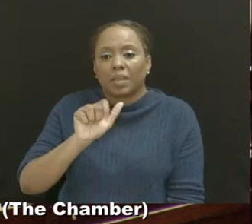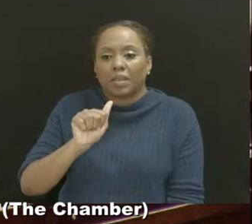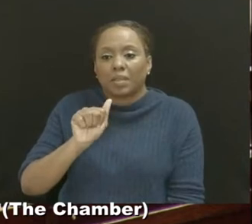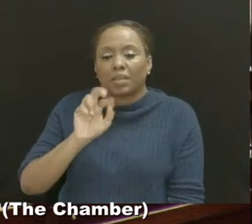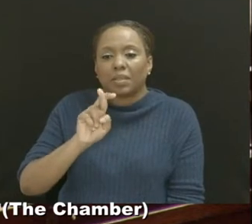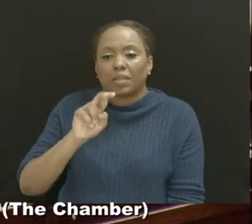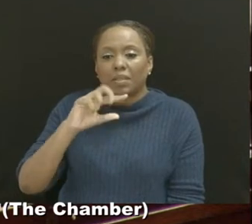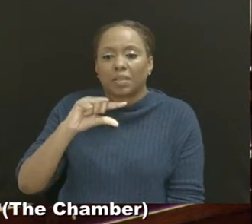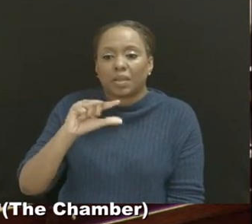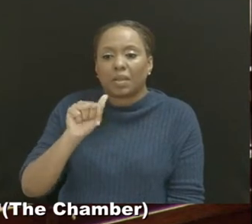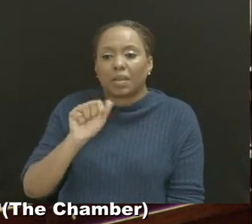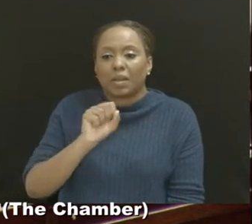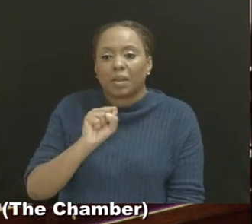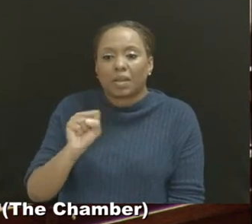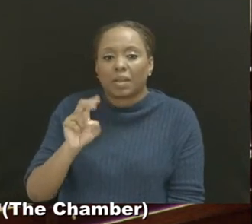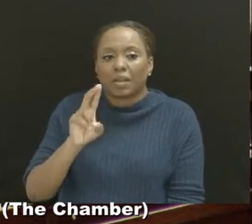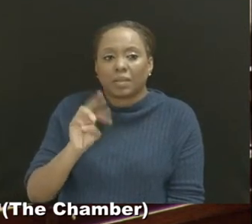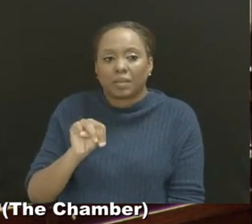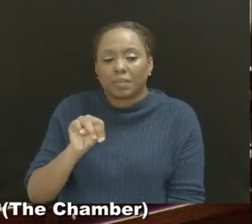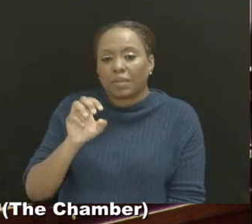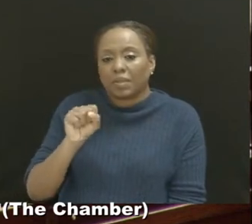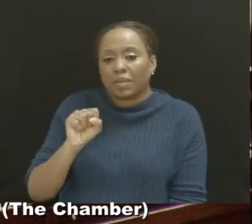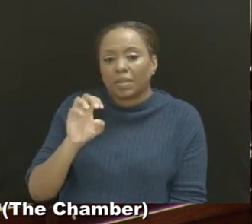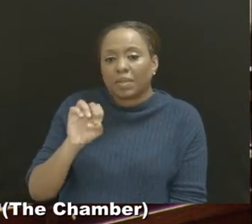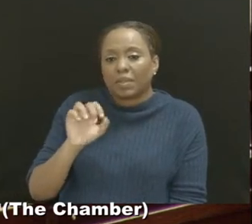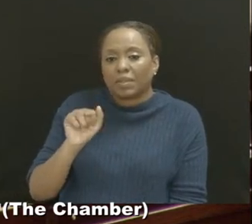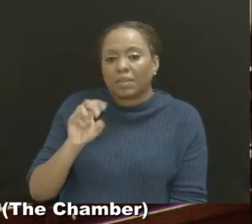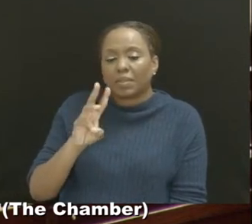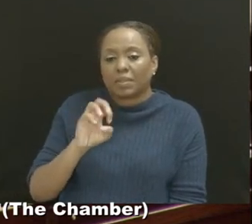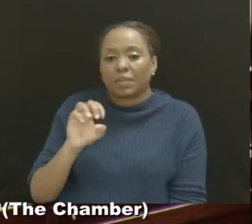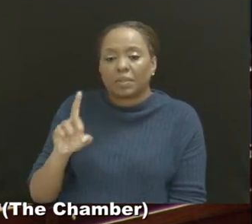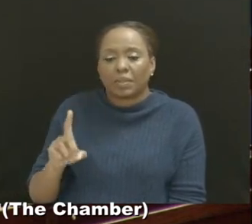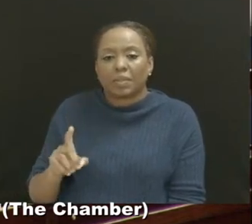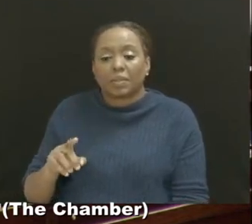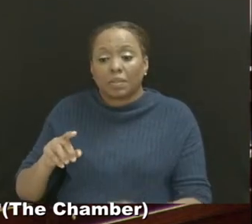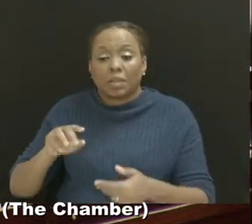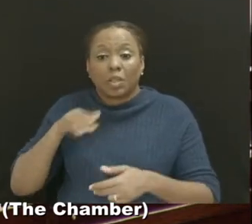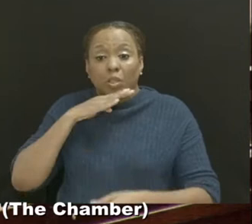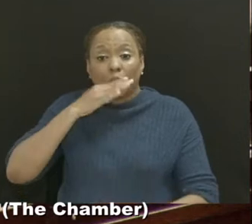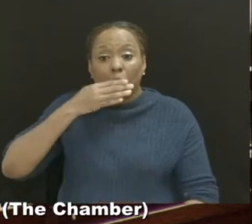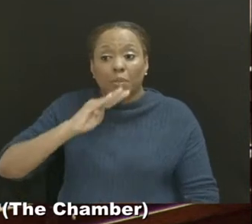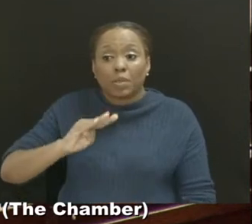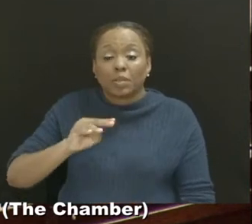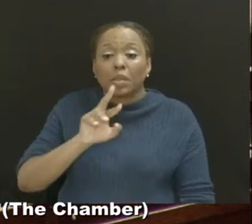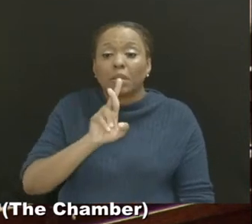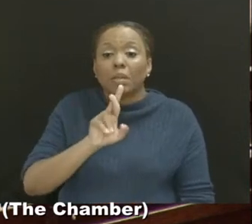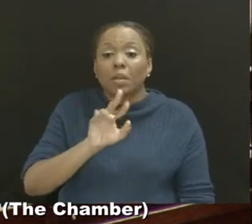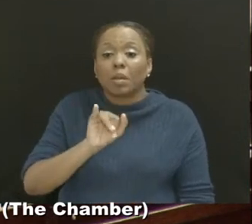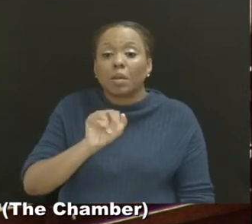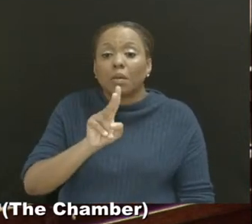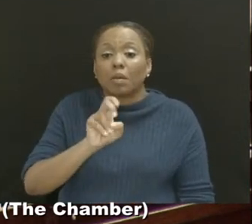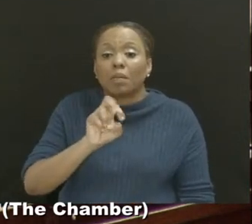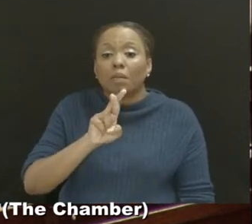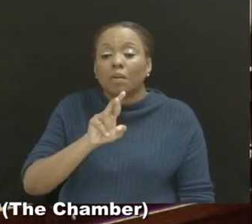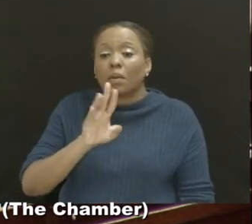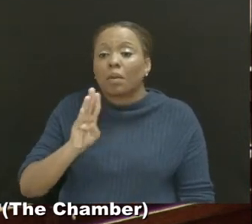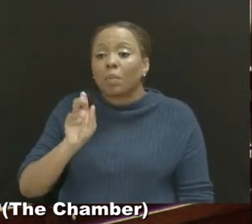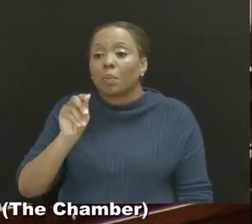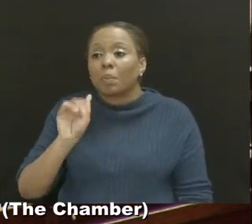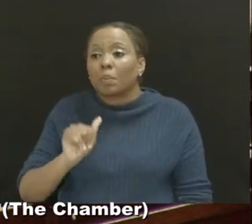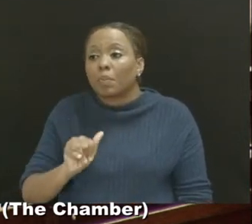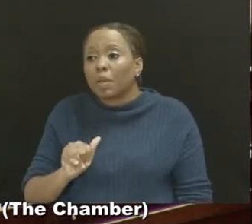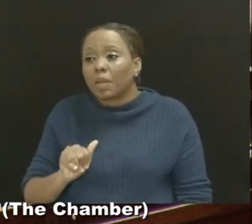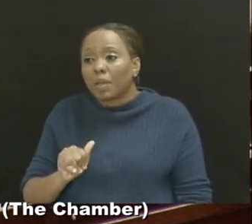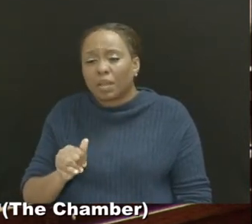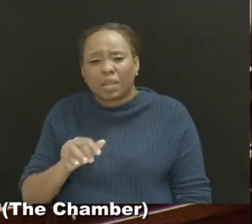again, festered with seaweed, and nothing has been done for the past, I would say,